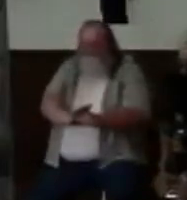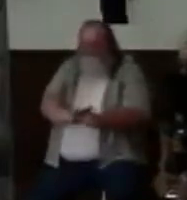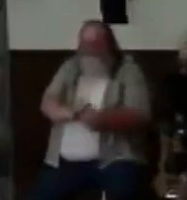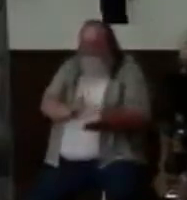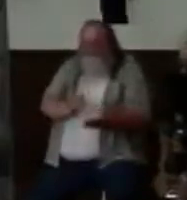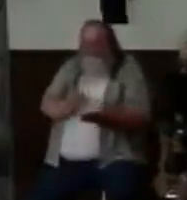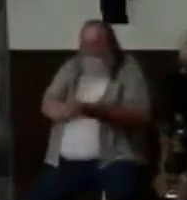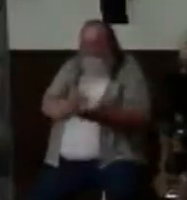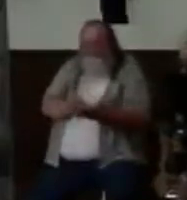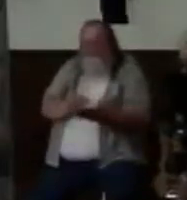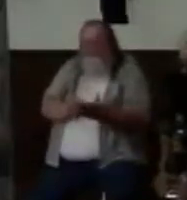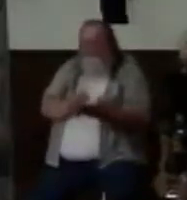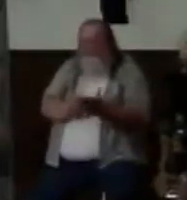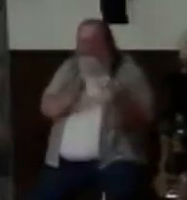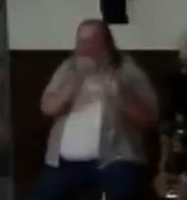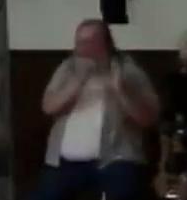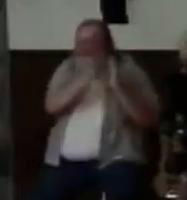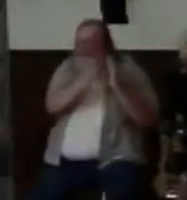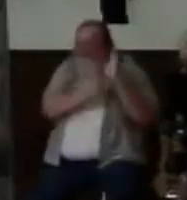government made a deal with the people.